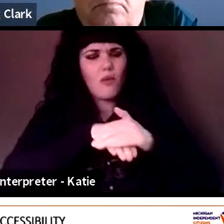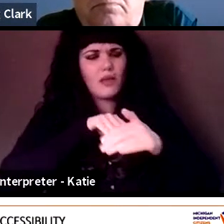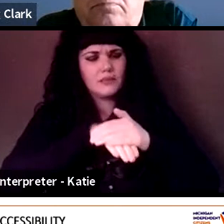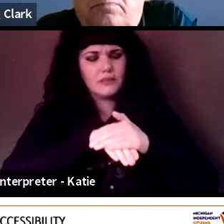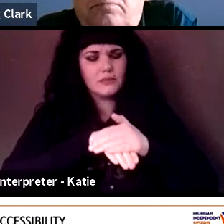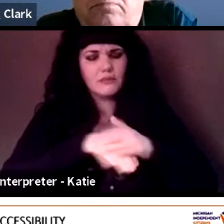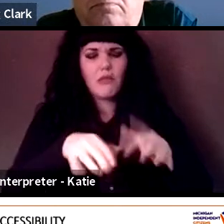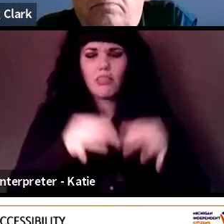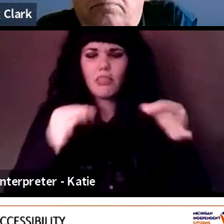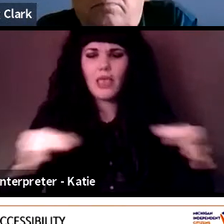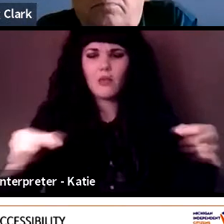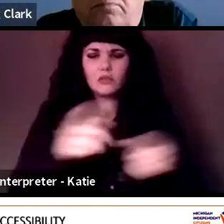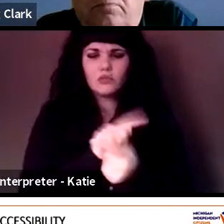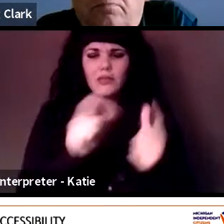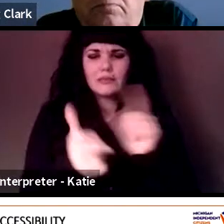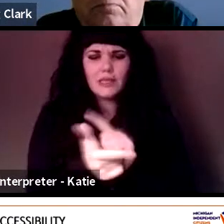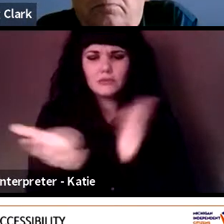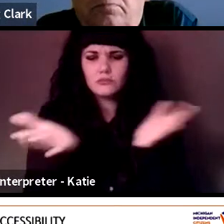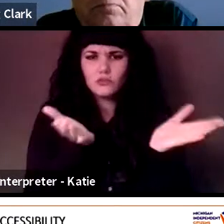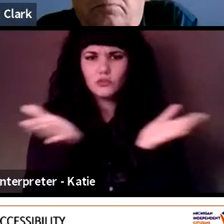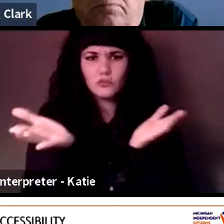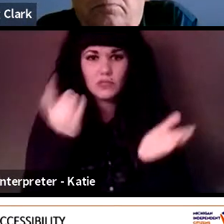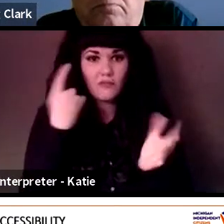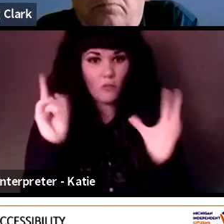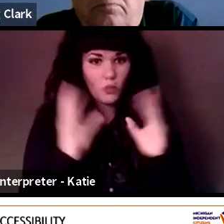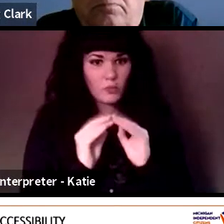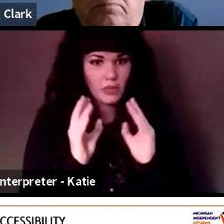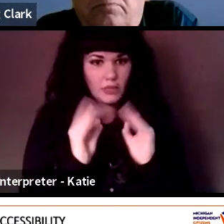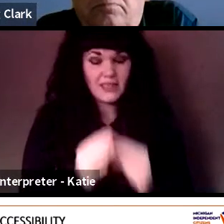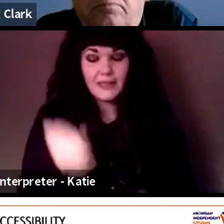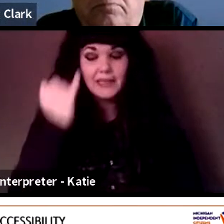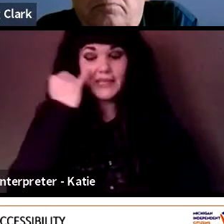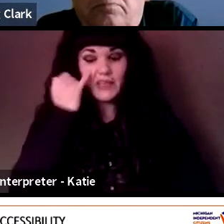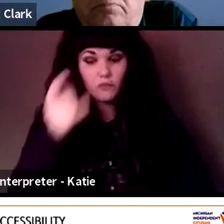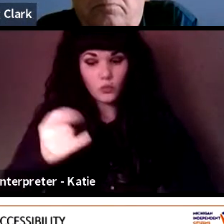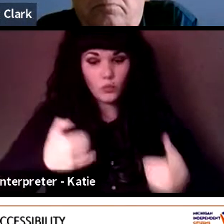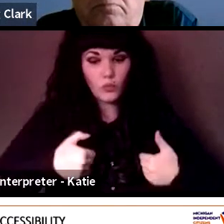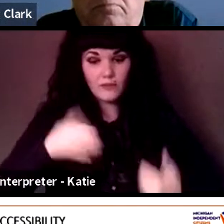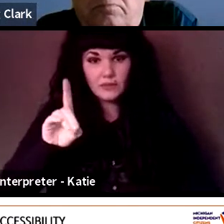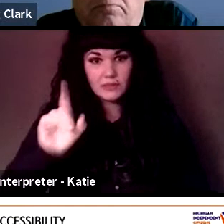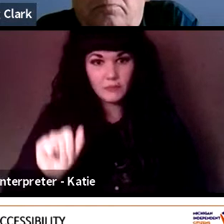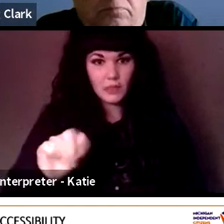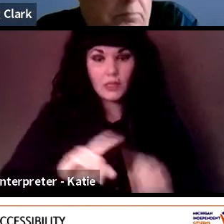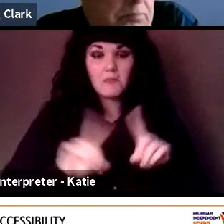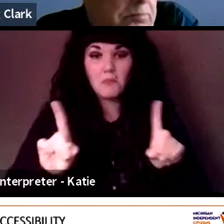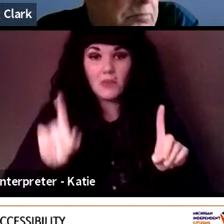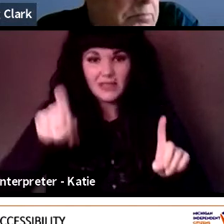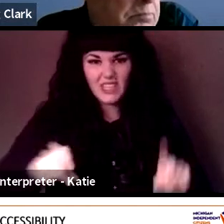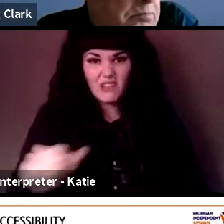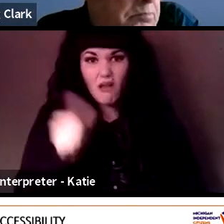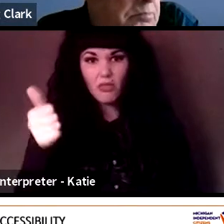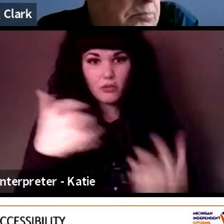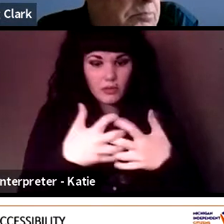meeting. People with disabilities needing other specific accommodations should also contact